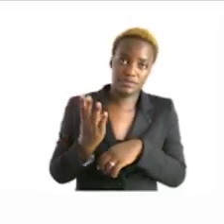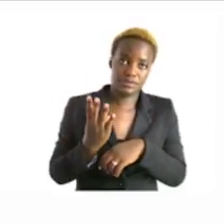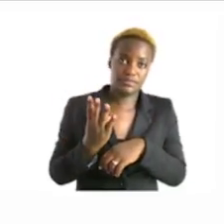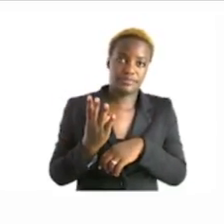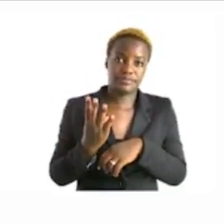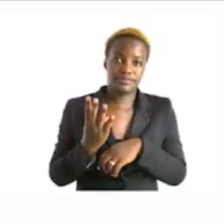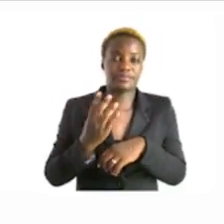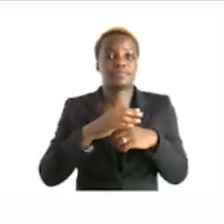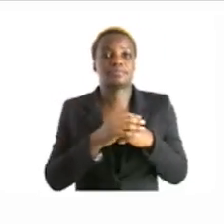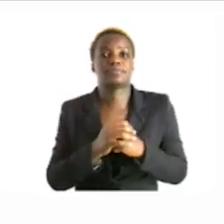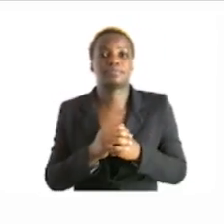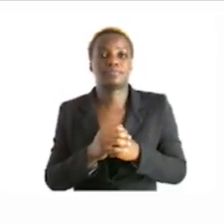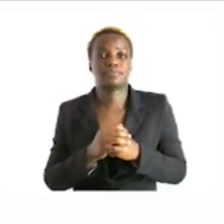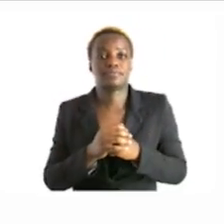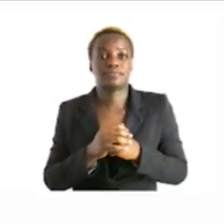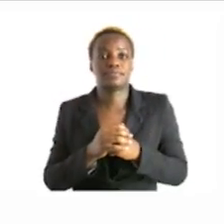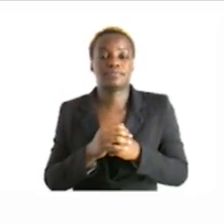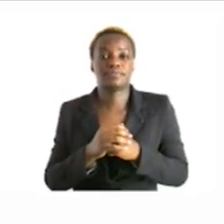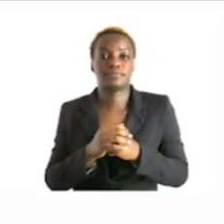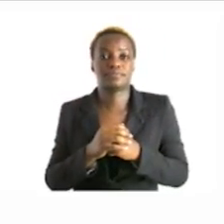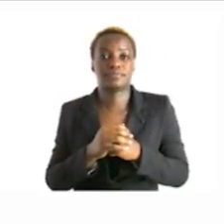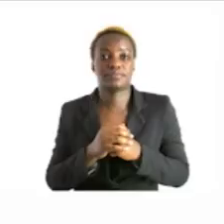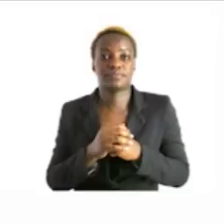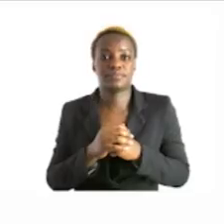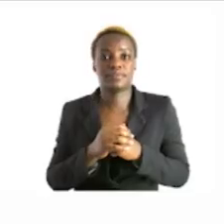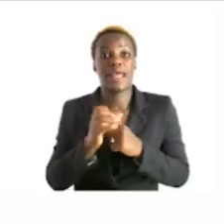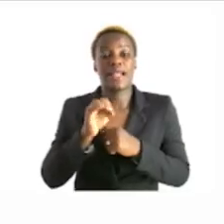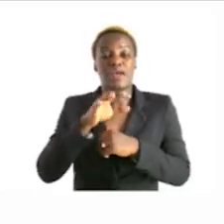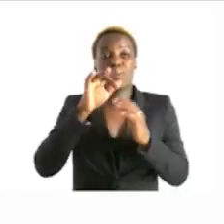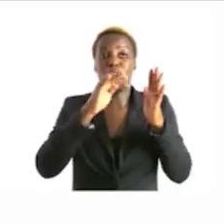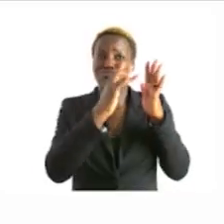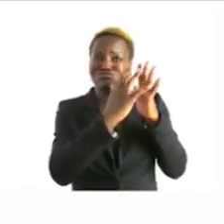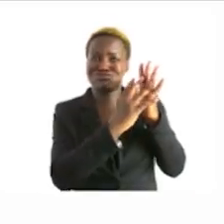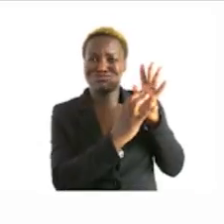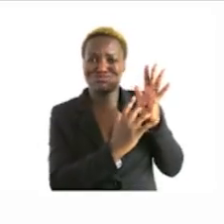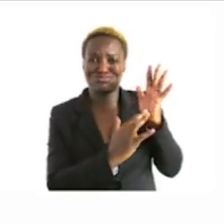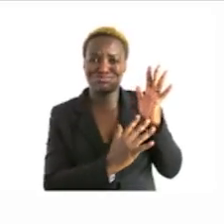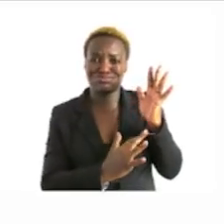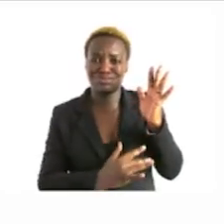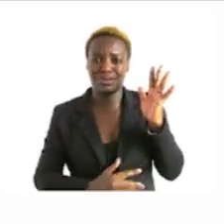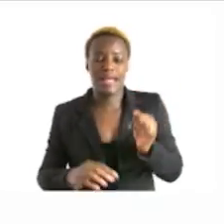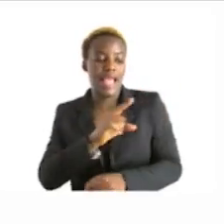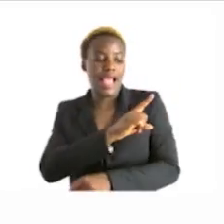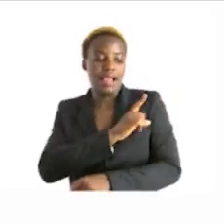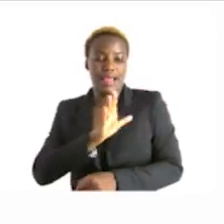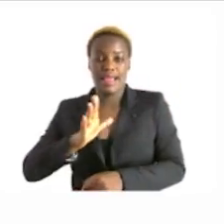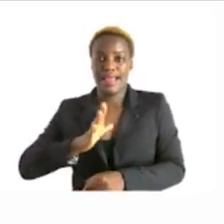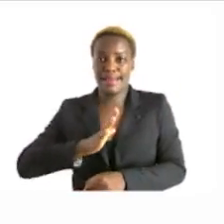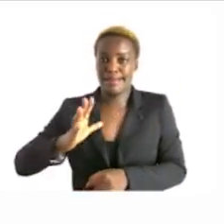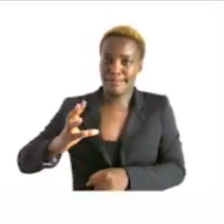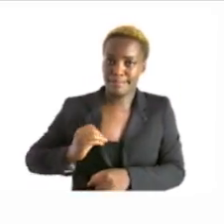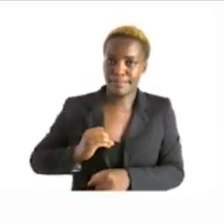good now if we have to go all the way down to number 150 what